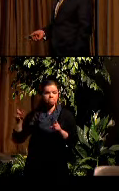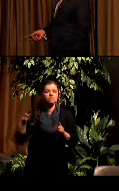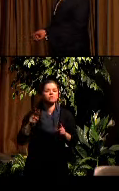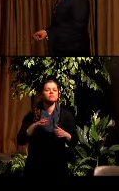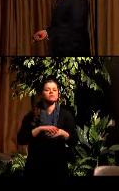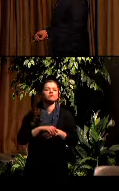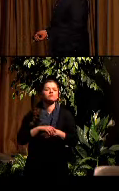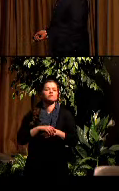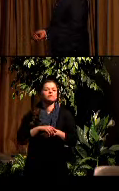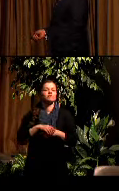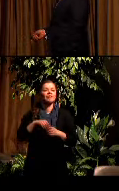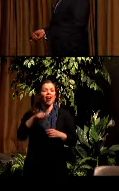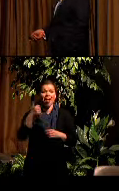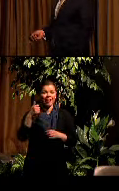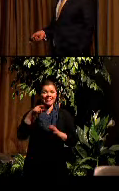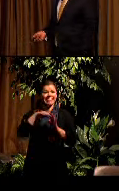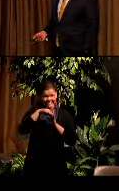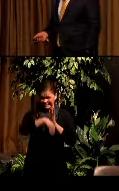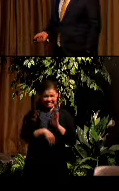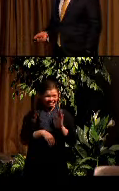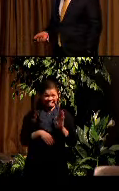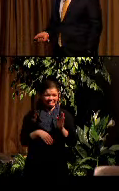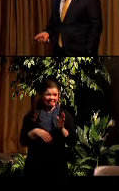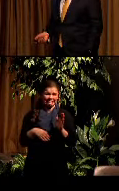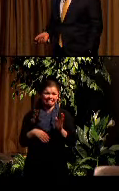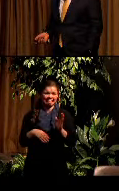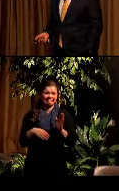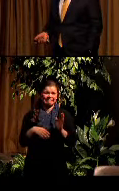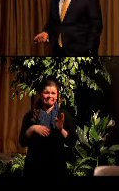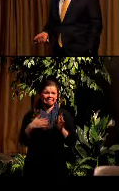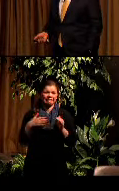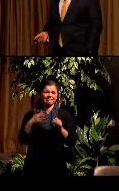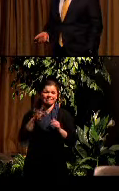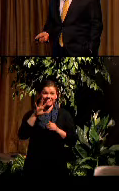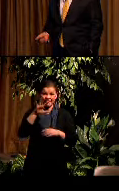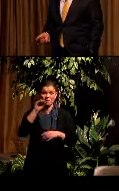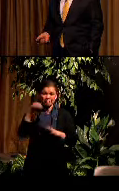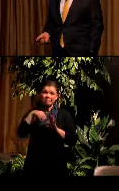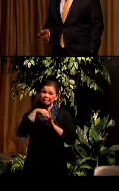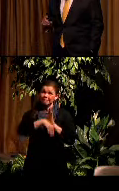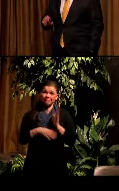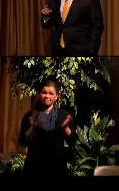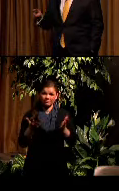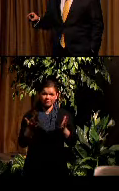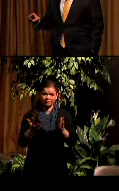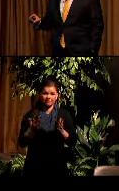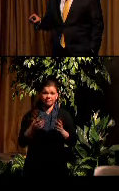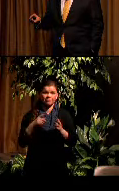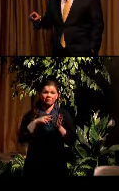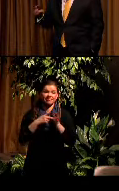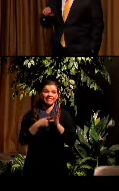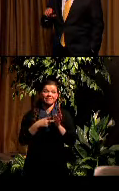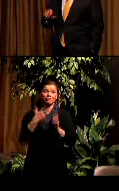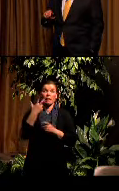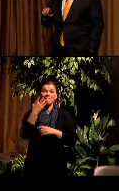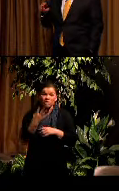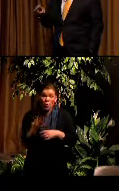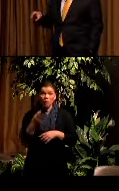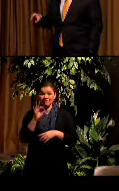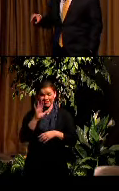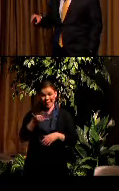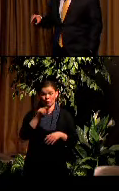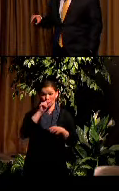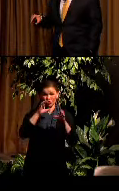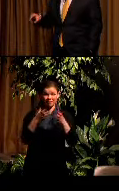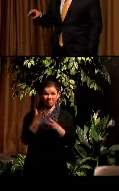in steep declines, in fact, by over 75%. That means every 3 out of 4 birds in these habitats